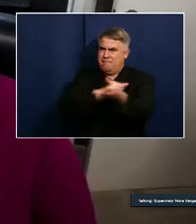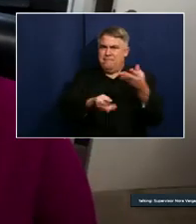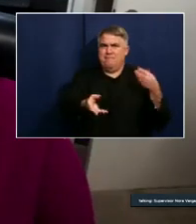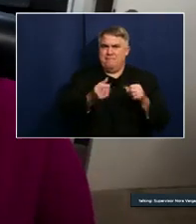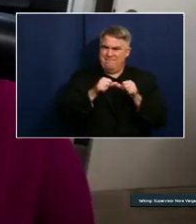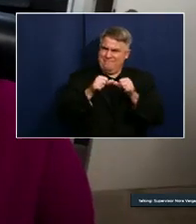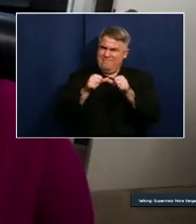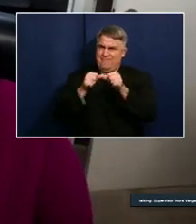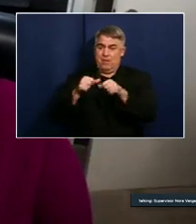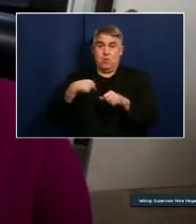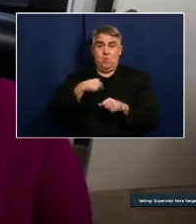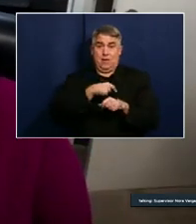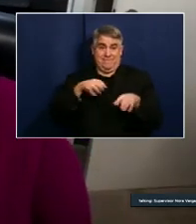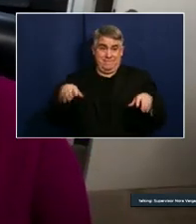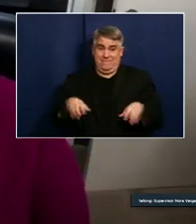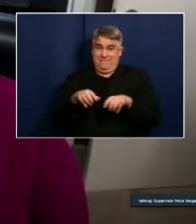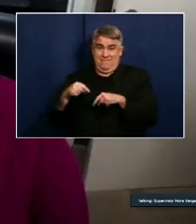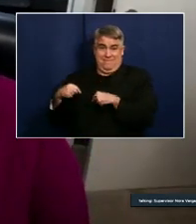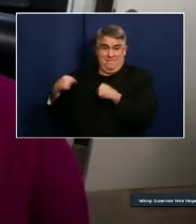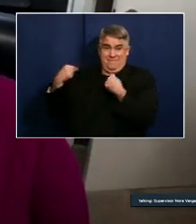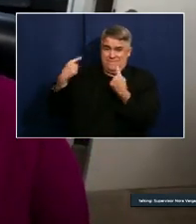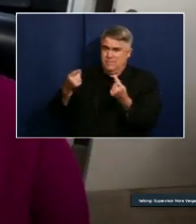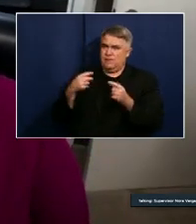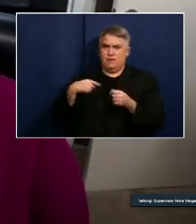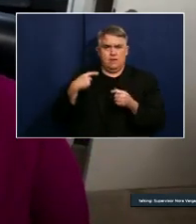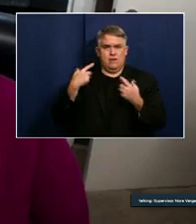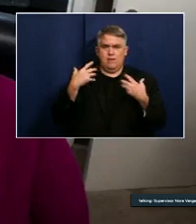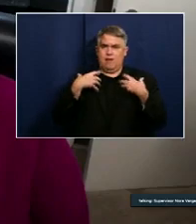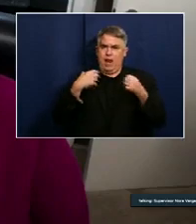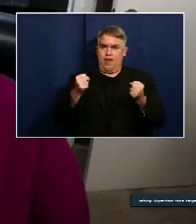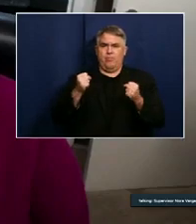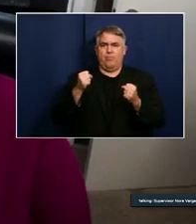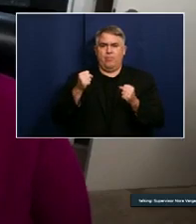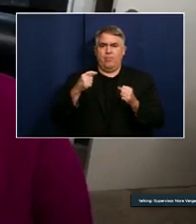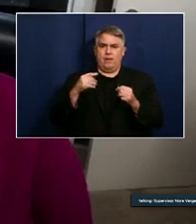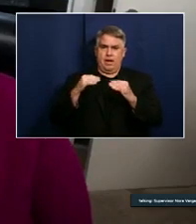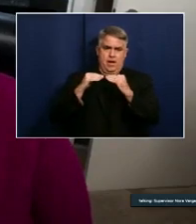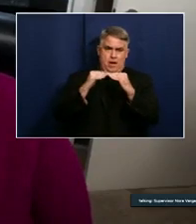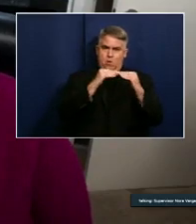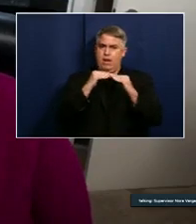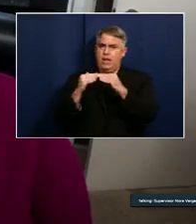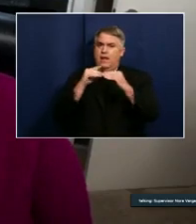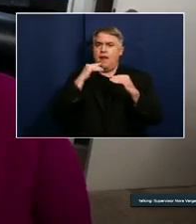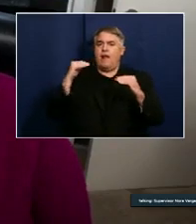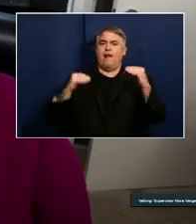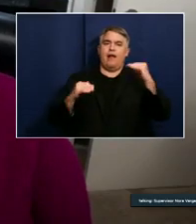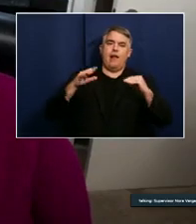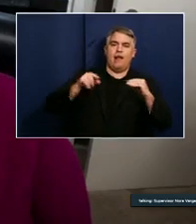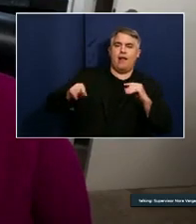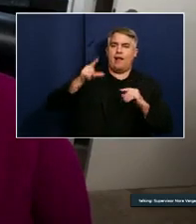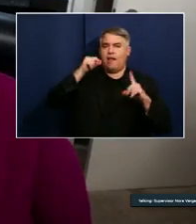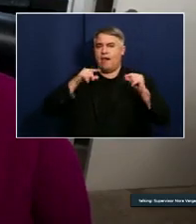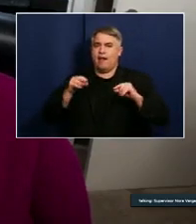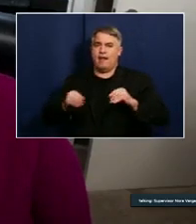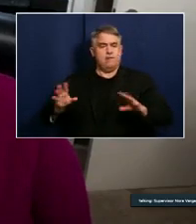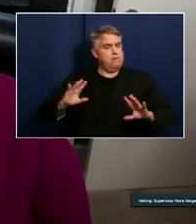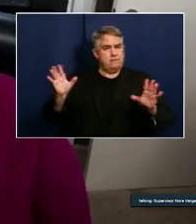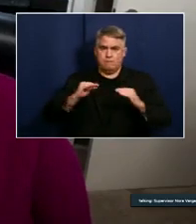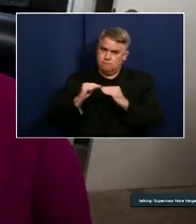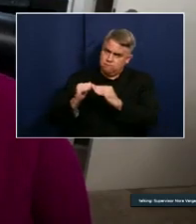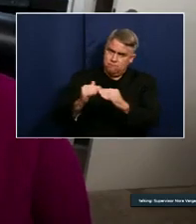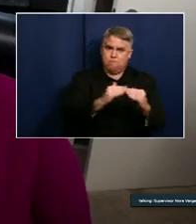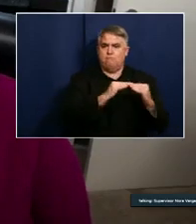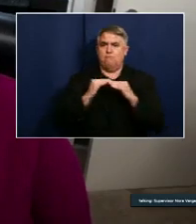it with a health equity lens. And I think many of you know that as a county, we were able to